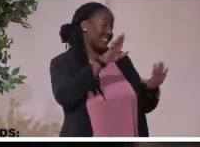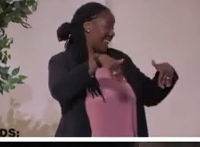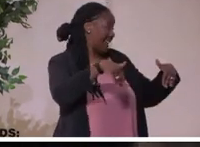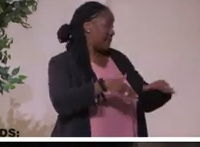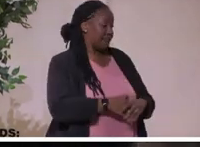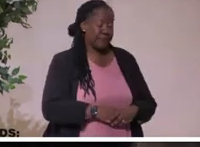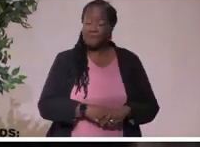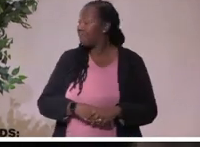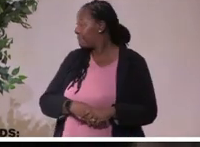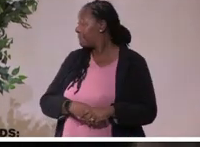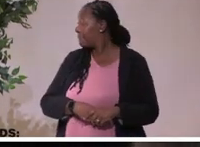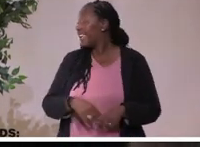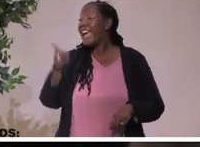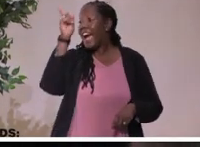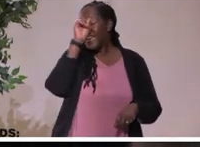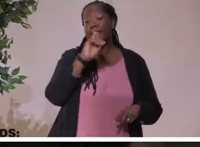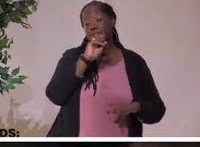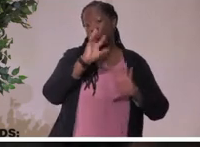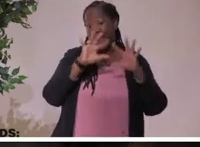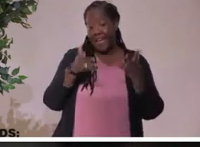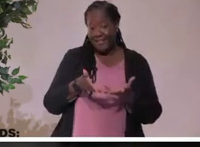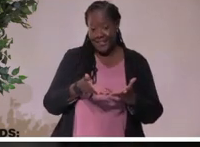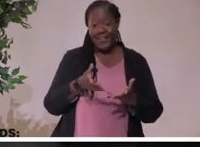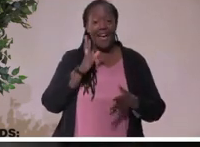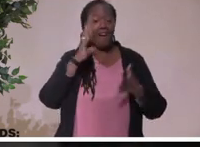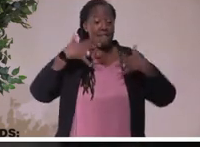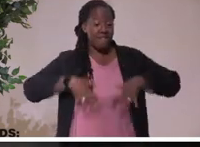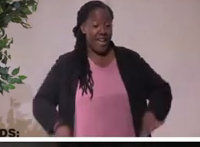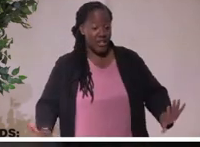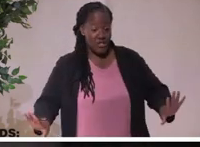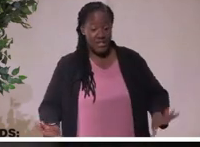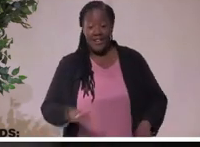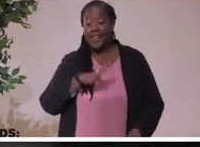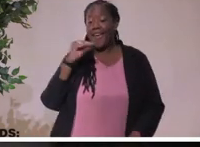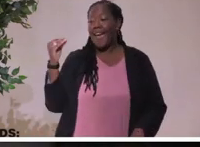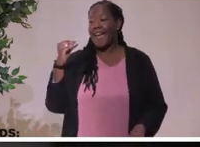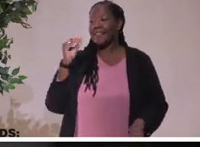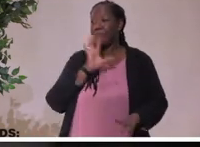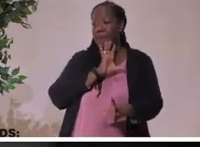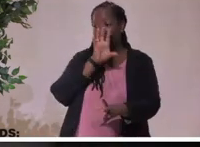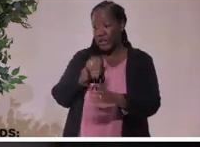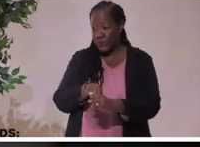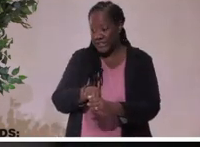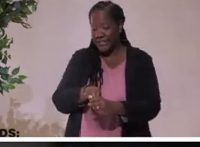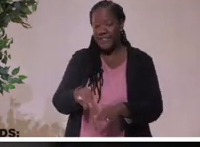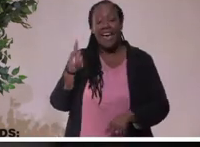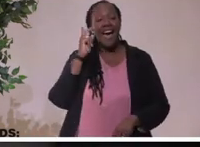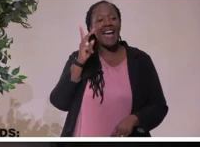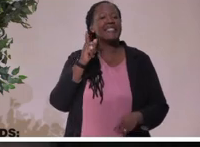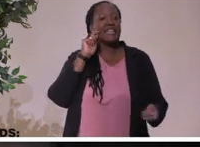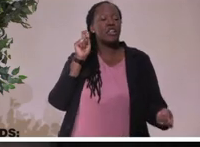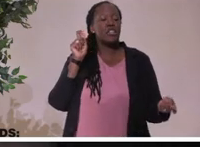But I think the reality of fashion and inclusivity, I do see a shift